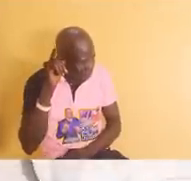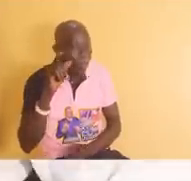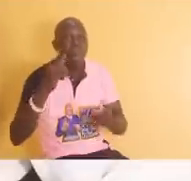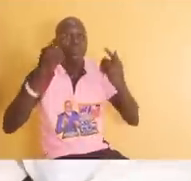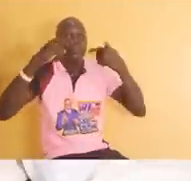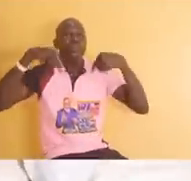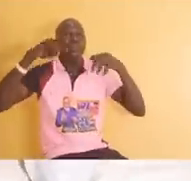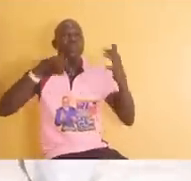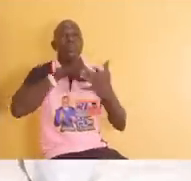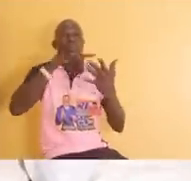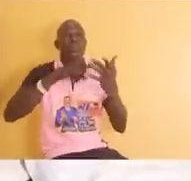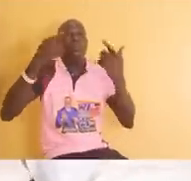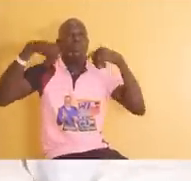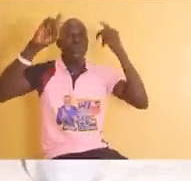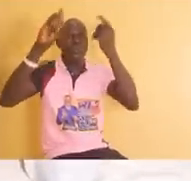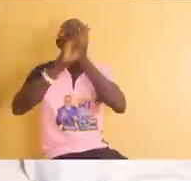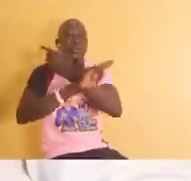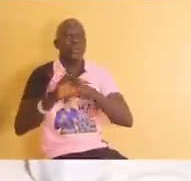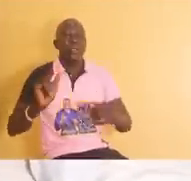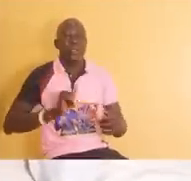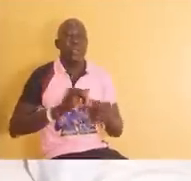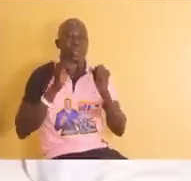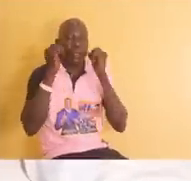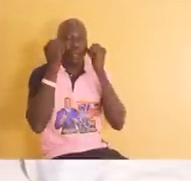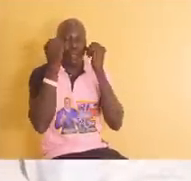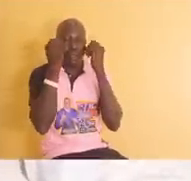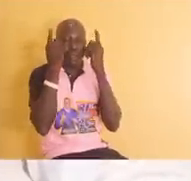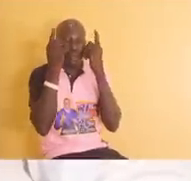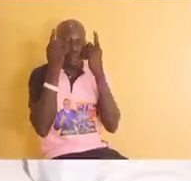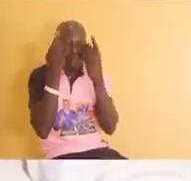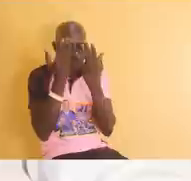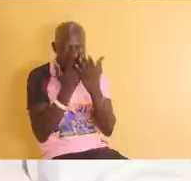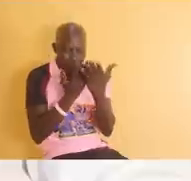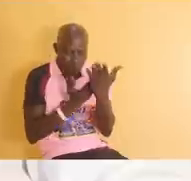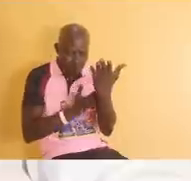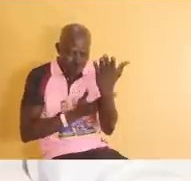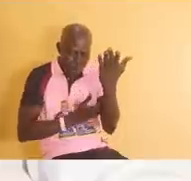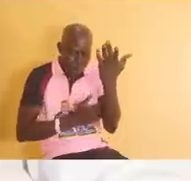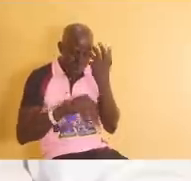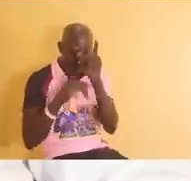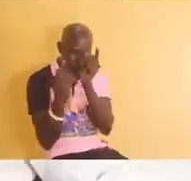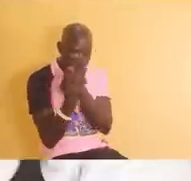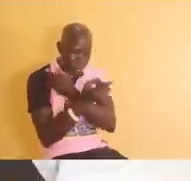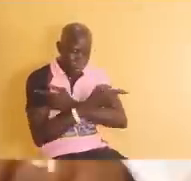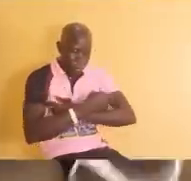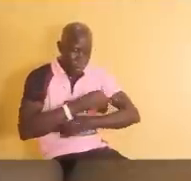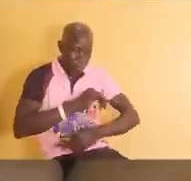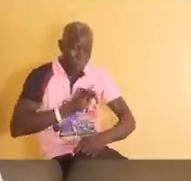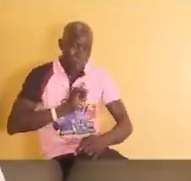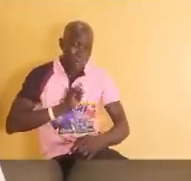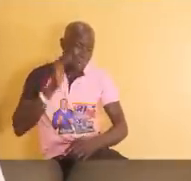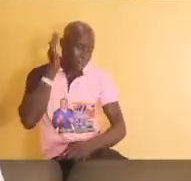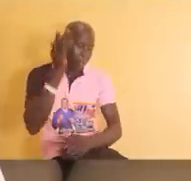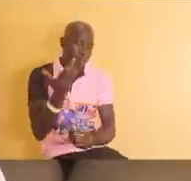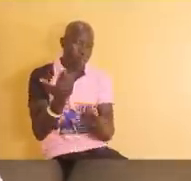Listen. This is an announcement. Mo ji ni kutukutu owuro ojo. I wake up this very early morning. Mo wa jade